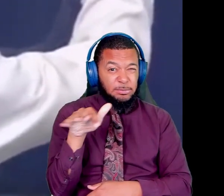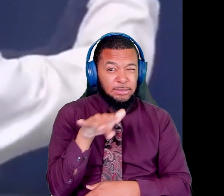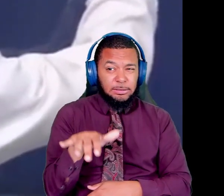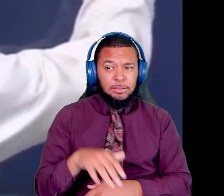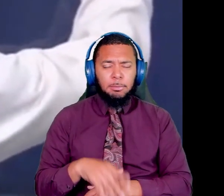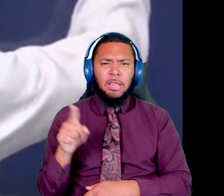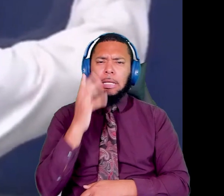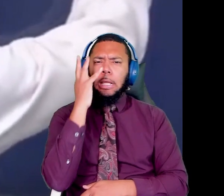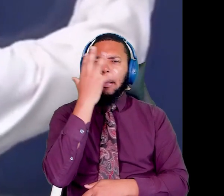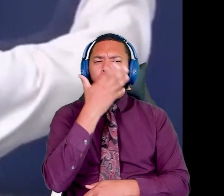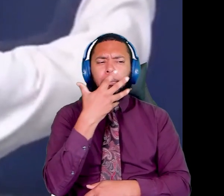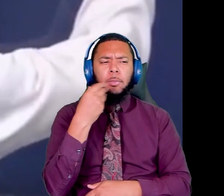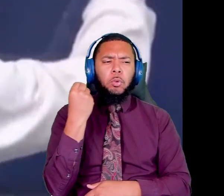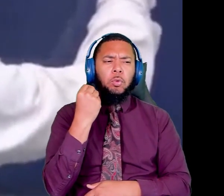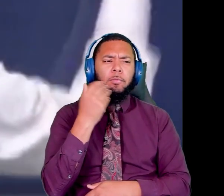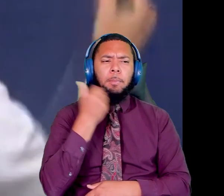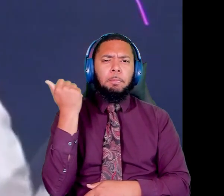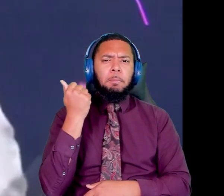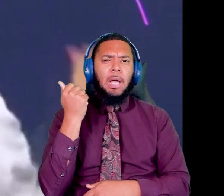see.